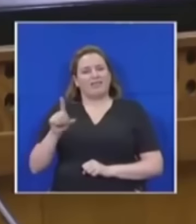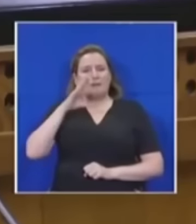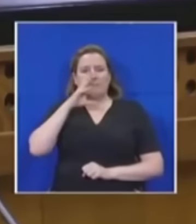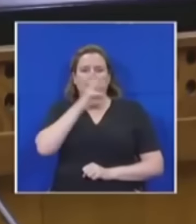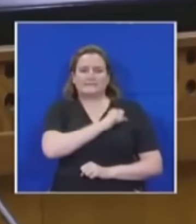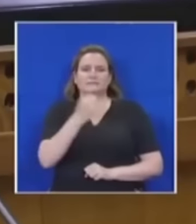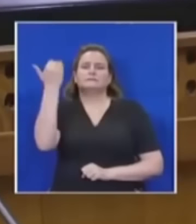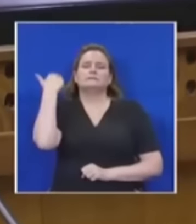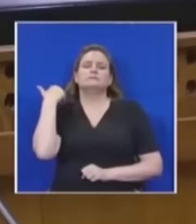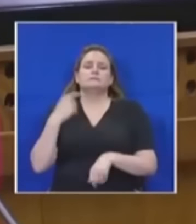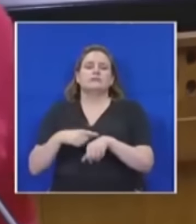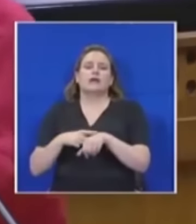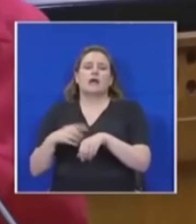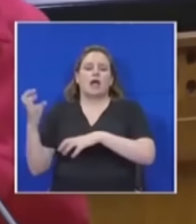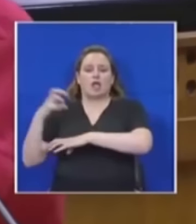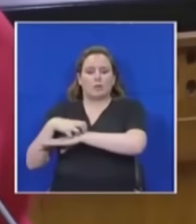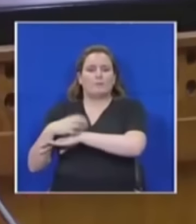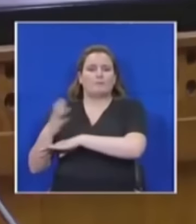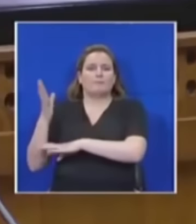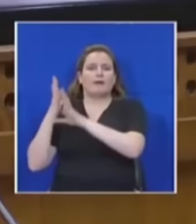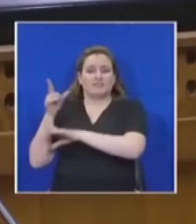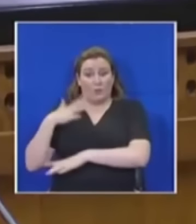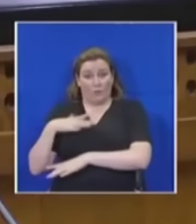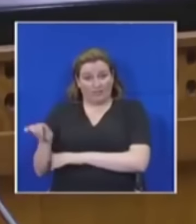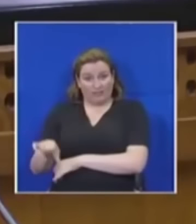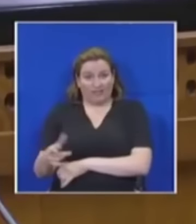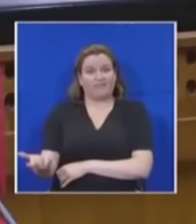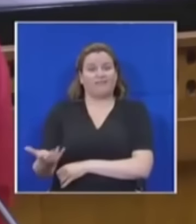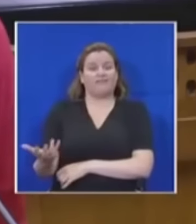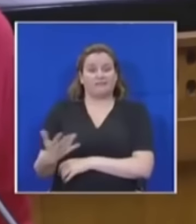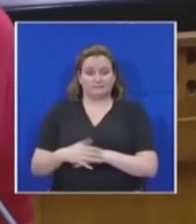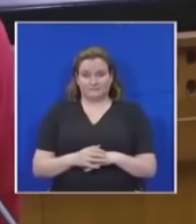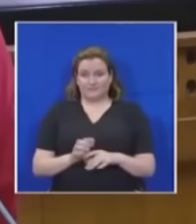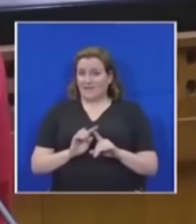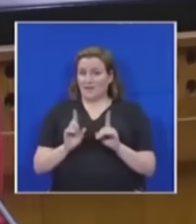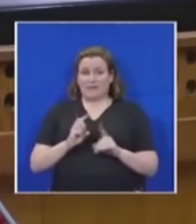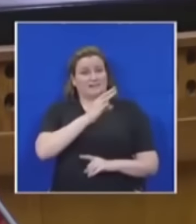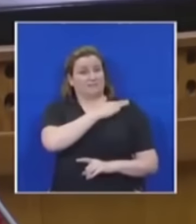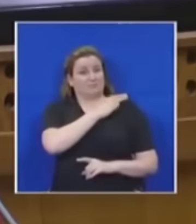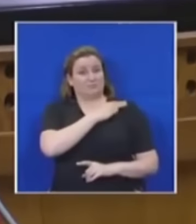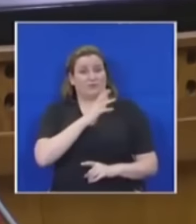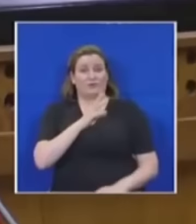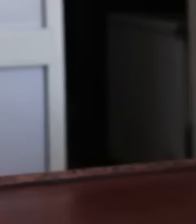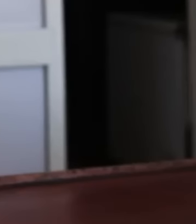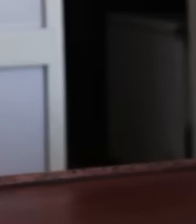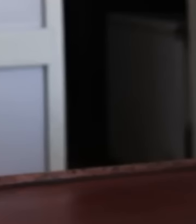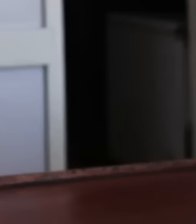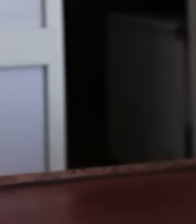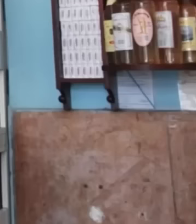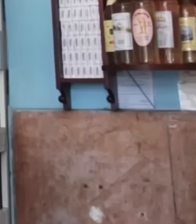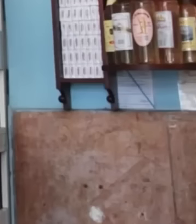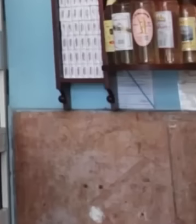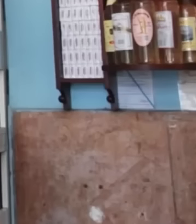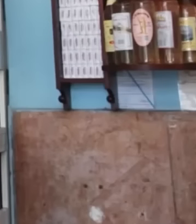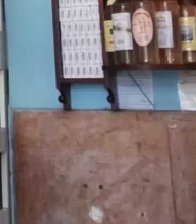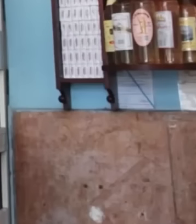But we can talk today that Cuba's unemployment officially stands at less than 3%. Here's a typical